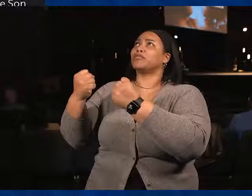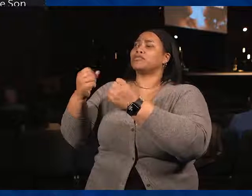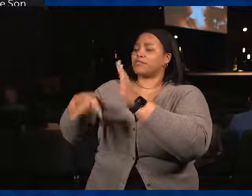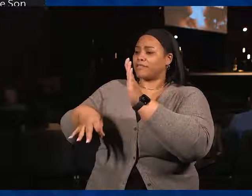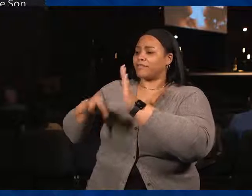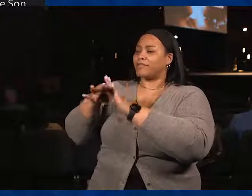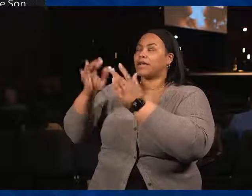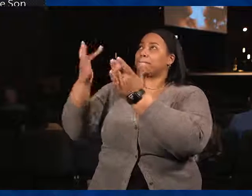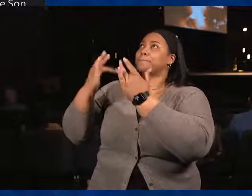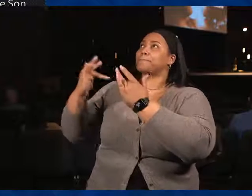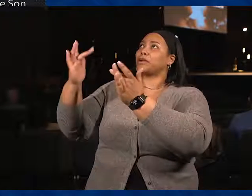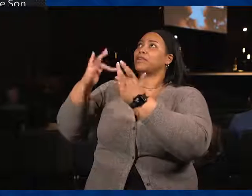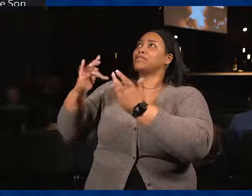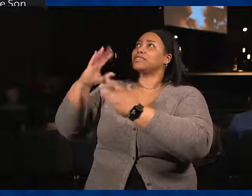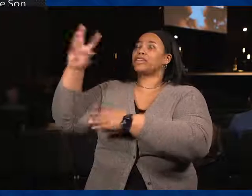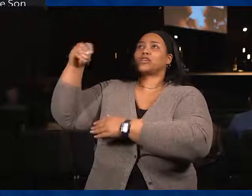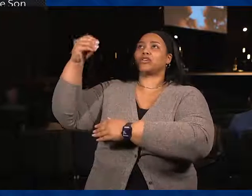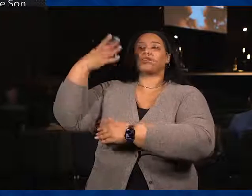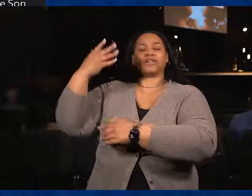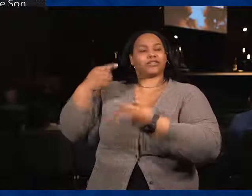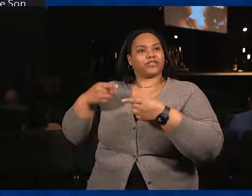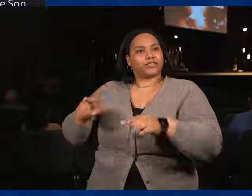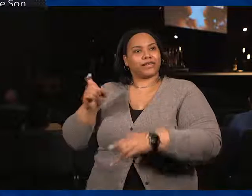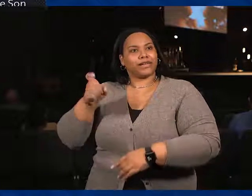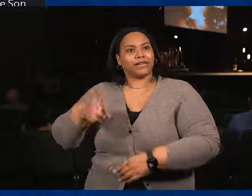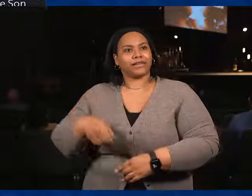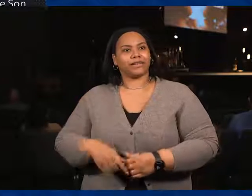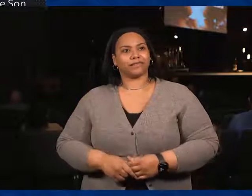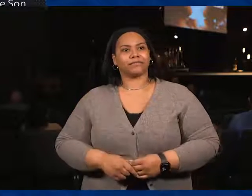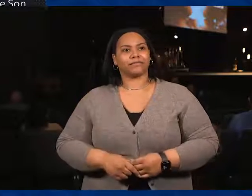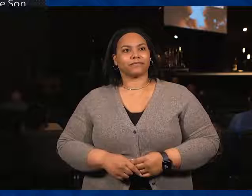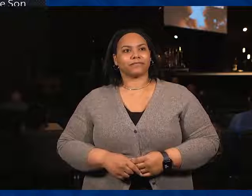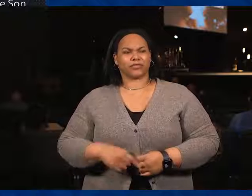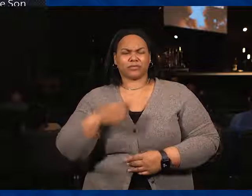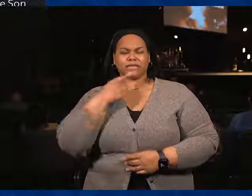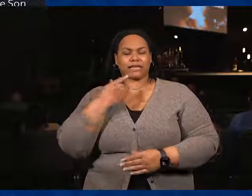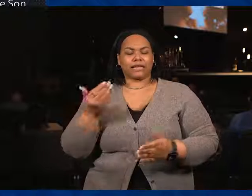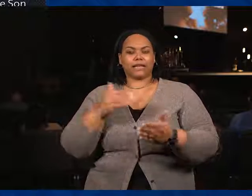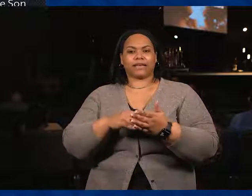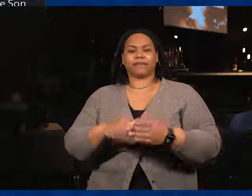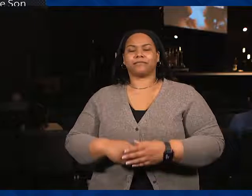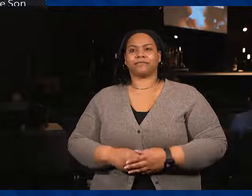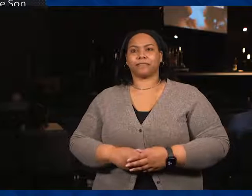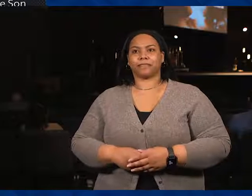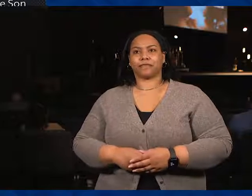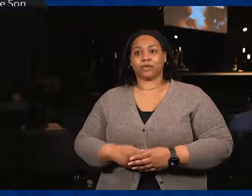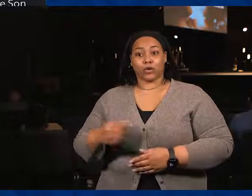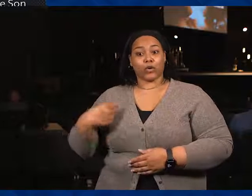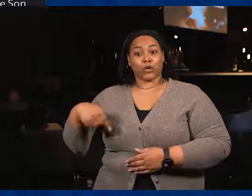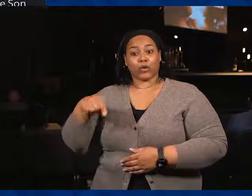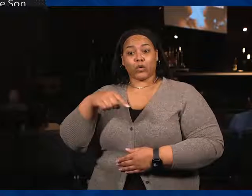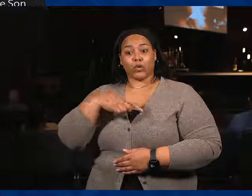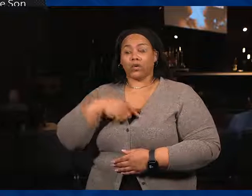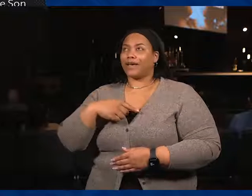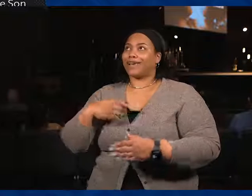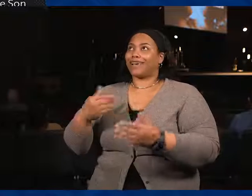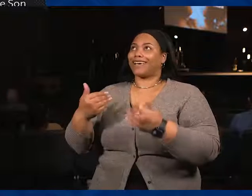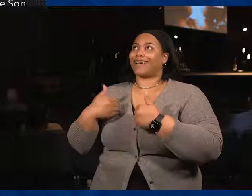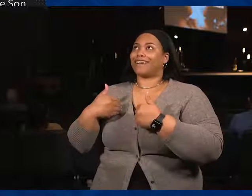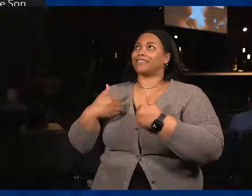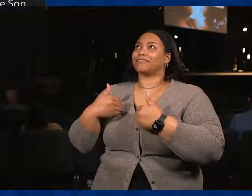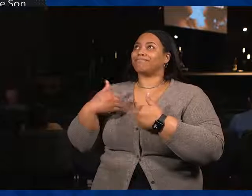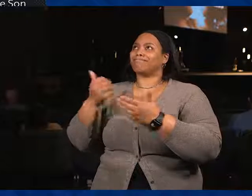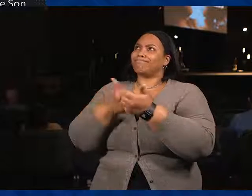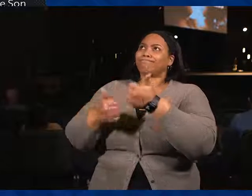grace in the time of need. I need to say that again. Since we have a great high